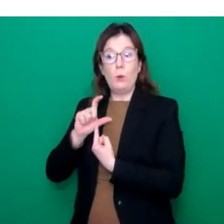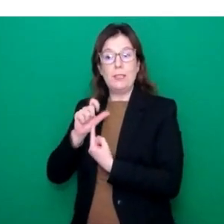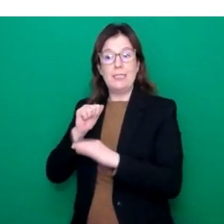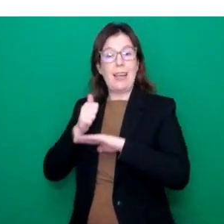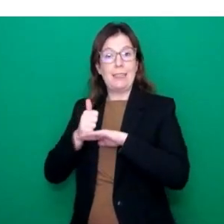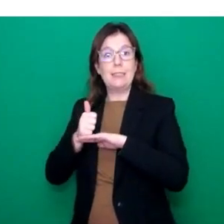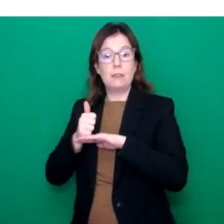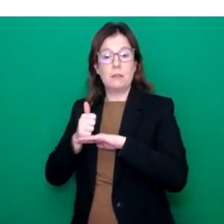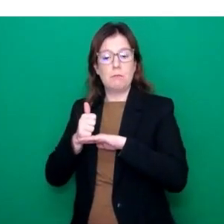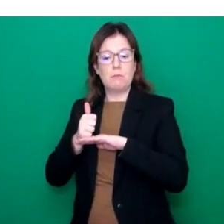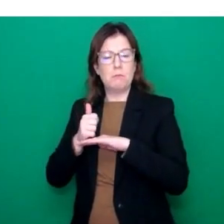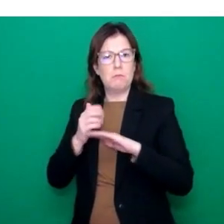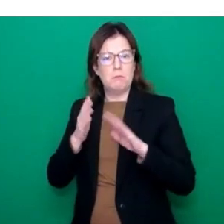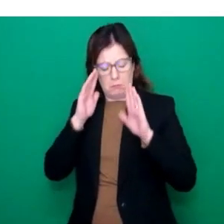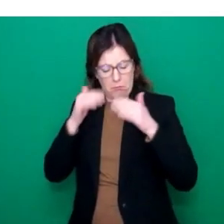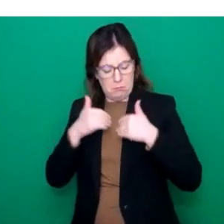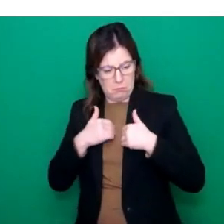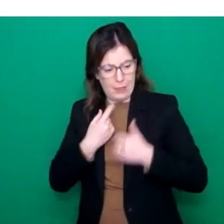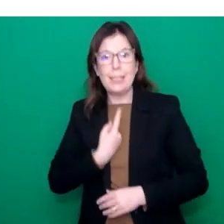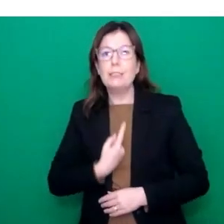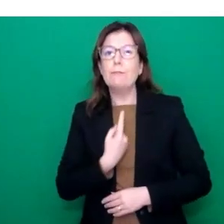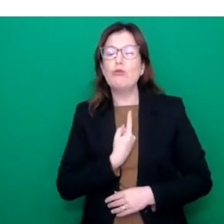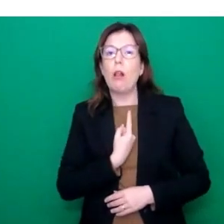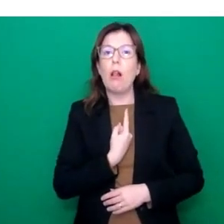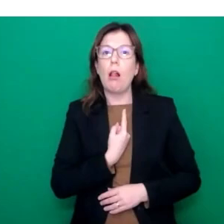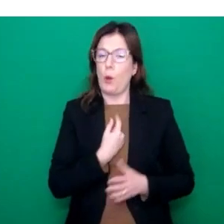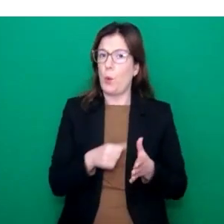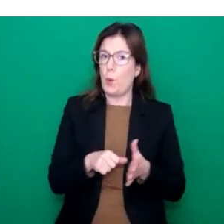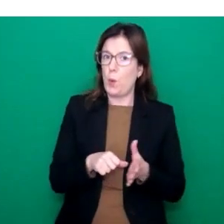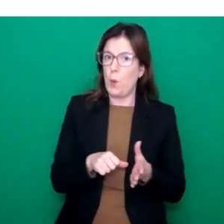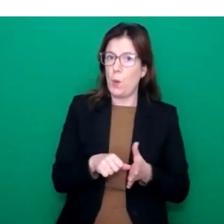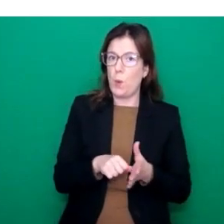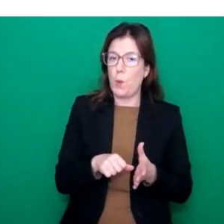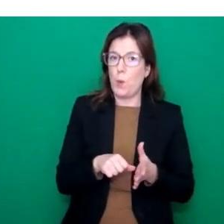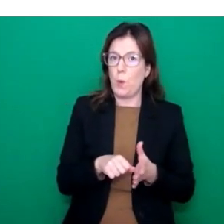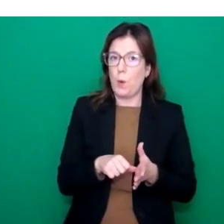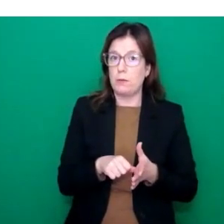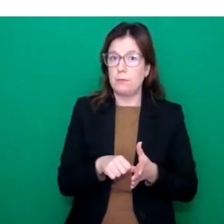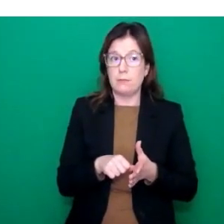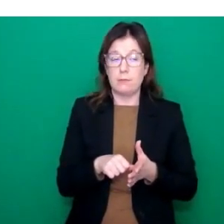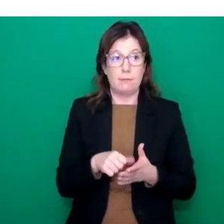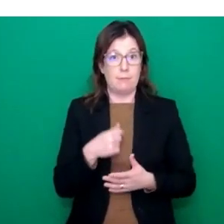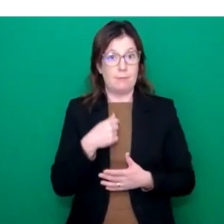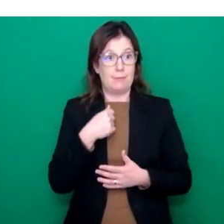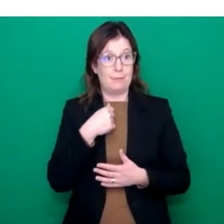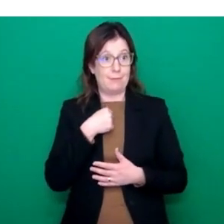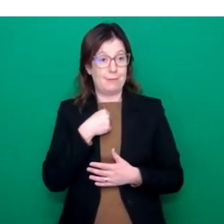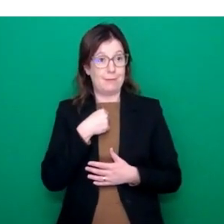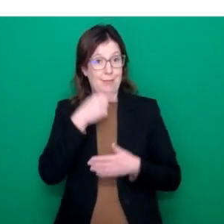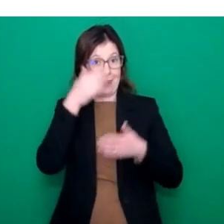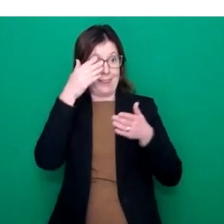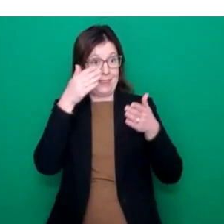so thinking about myself as an individual has been difficult. And so when I think of applying that kind of an